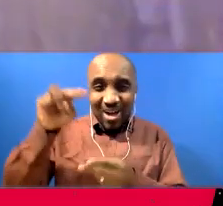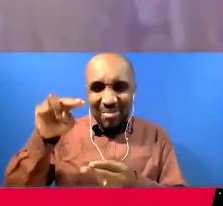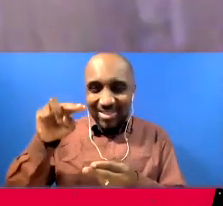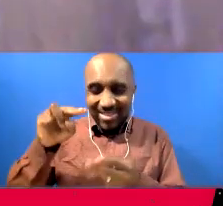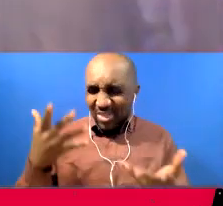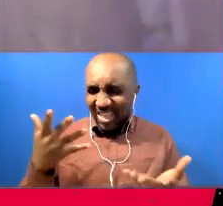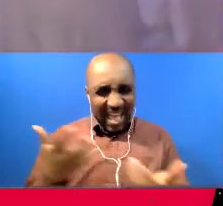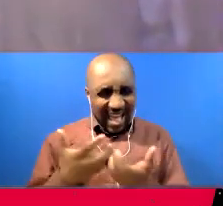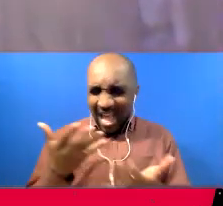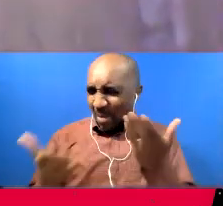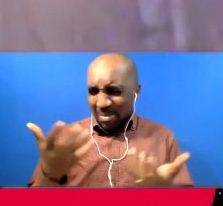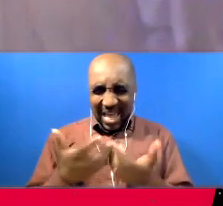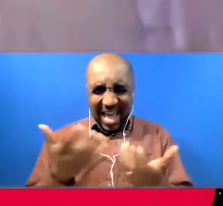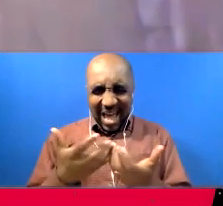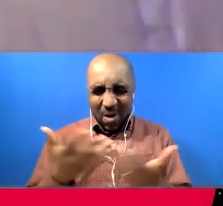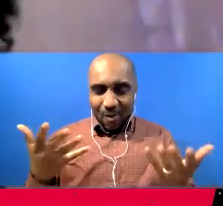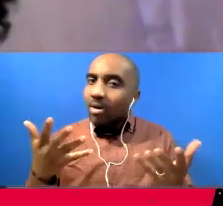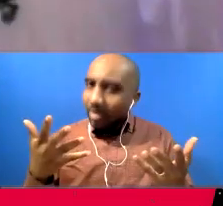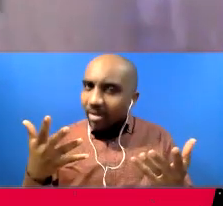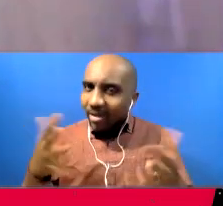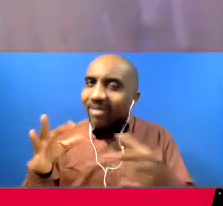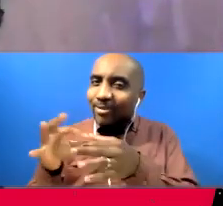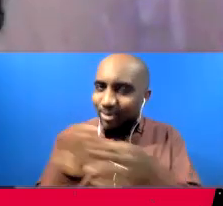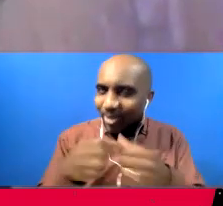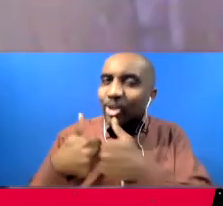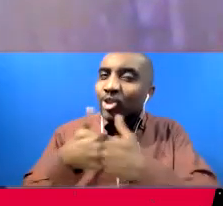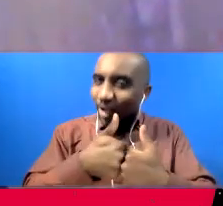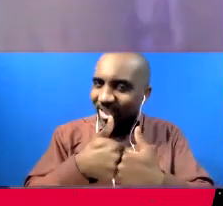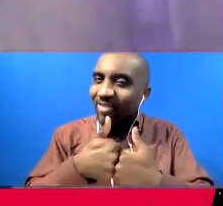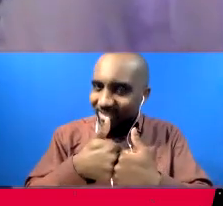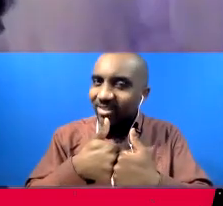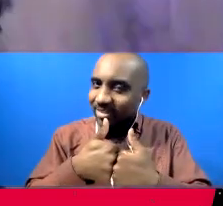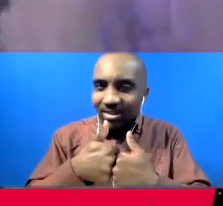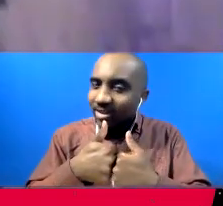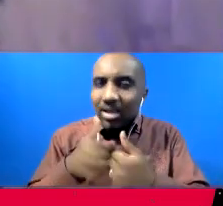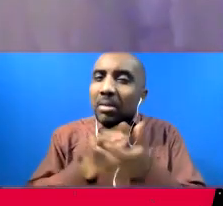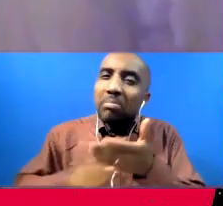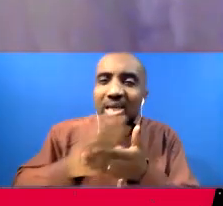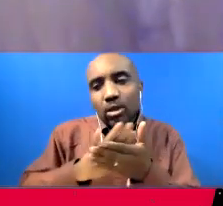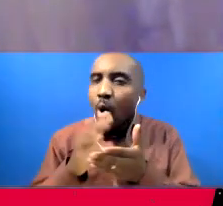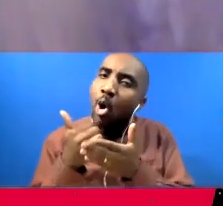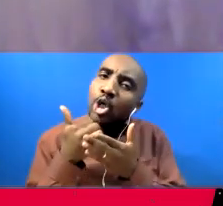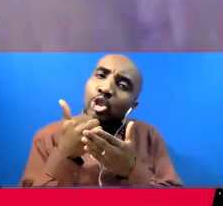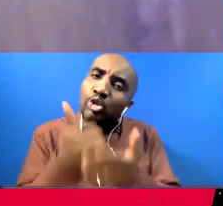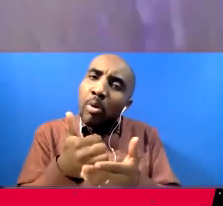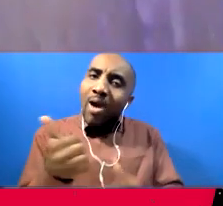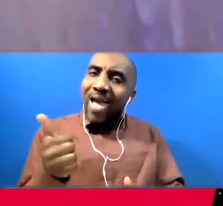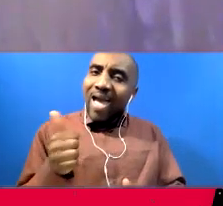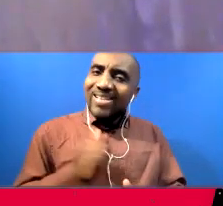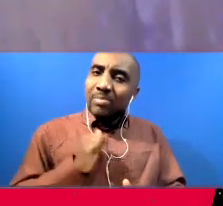one to the other. But it showed me that solidarity isn't a transaction, right? Solidarity isn't extending support with the expectation